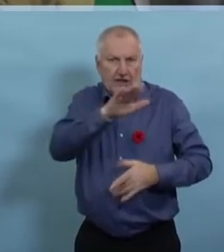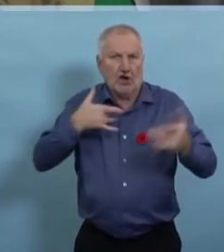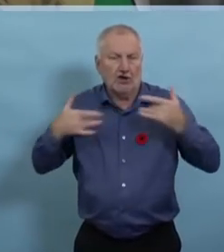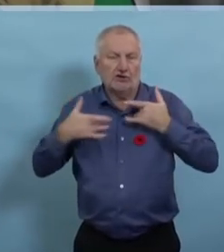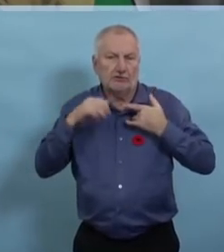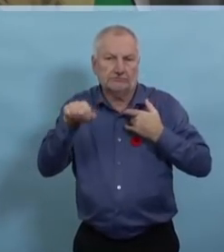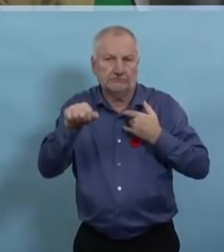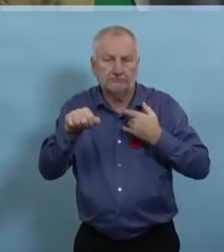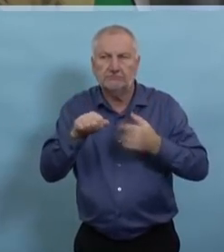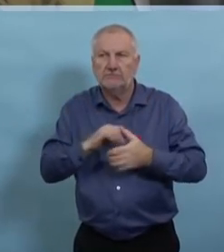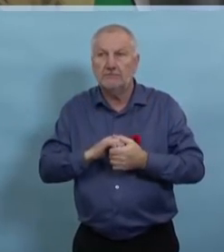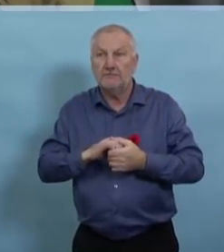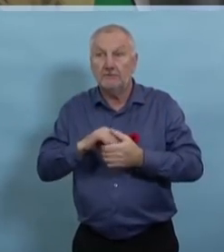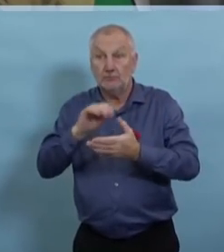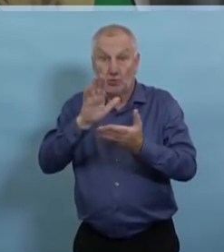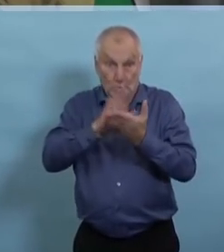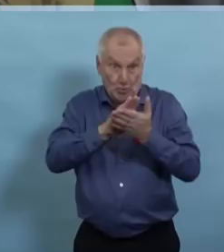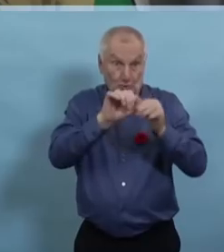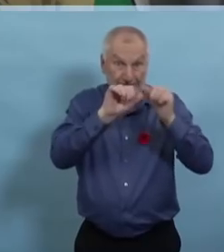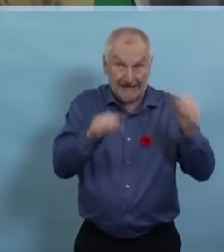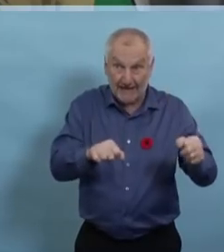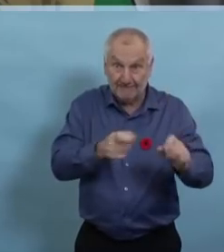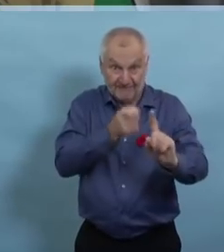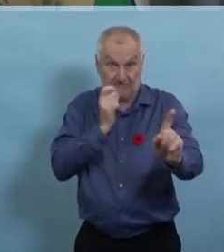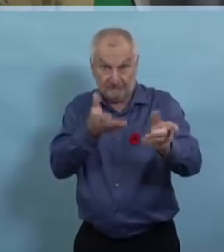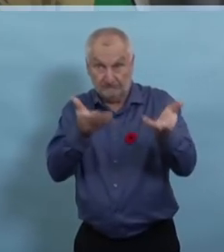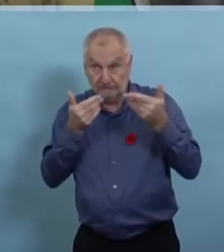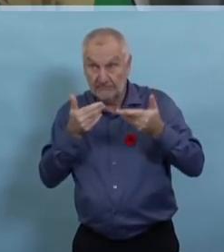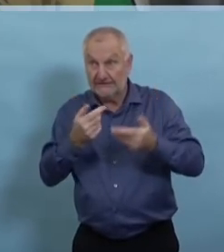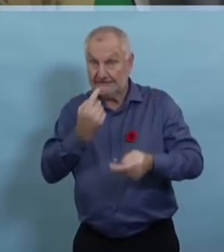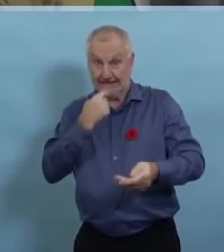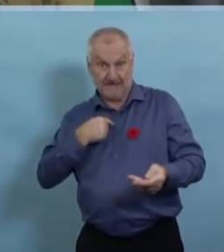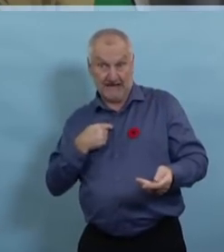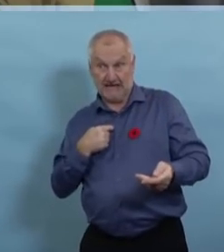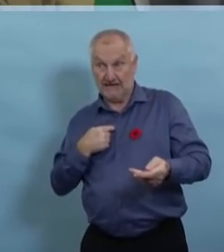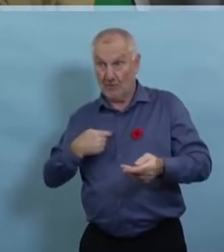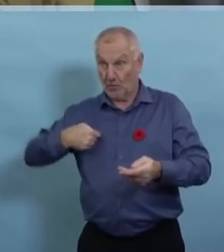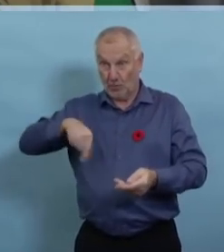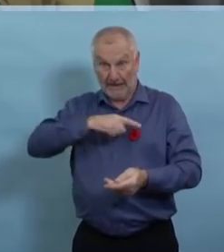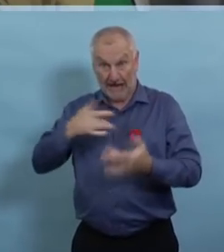absolutely, it concerns us. This announcement today,